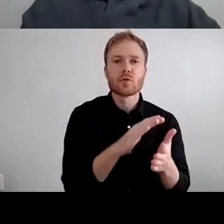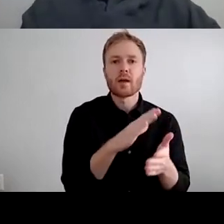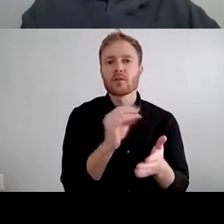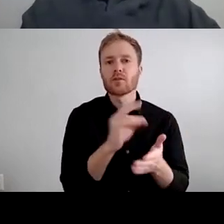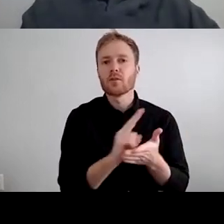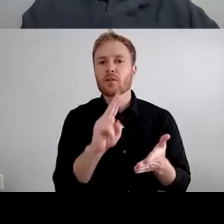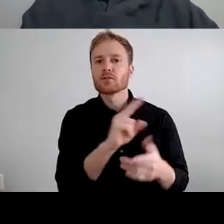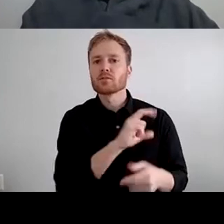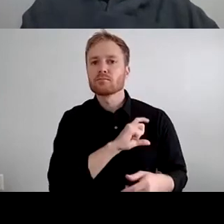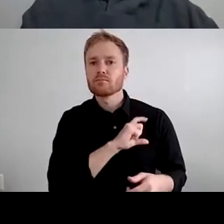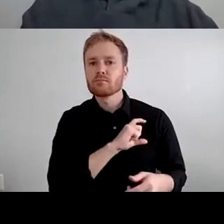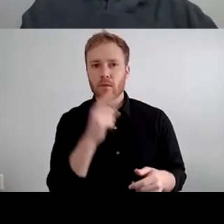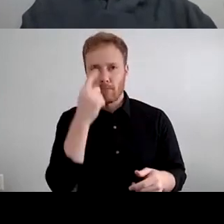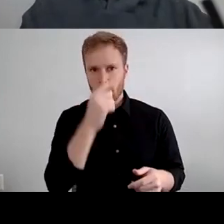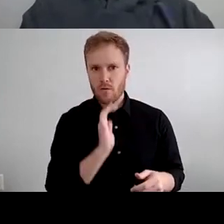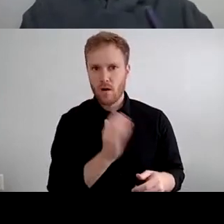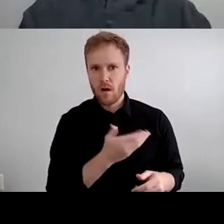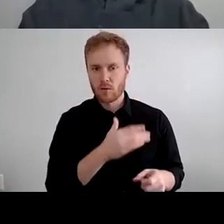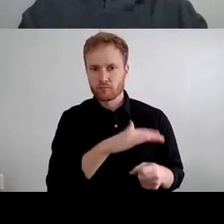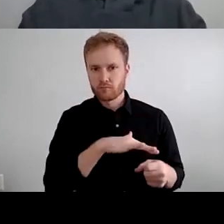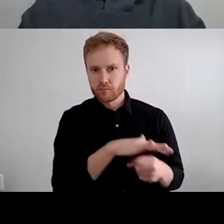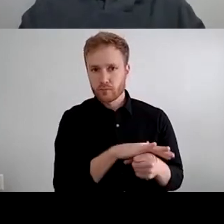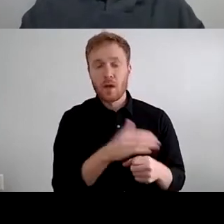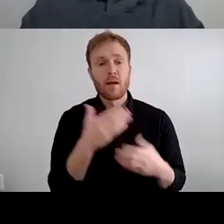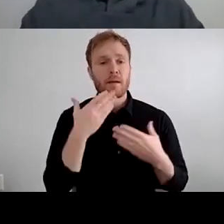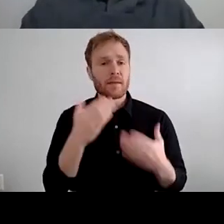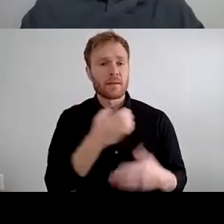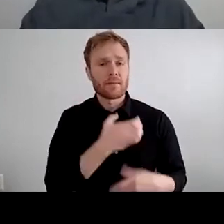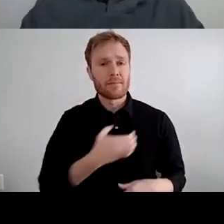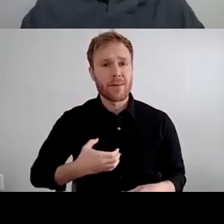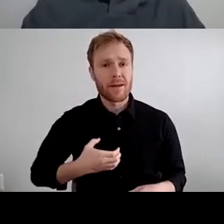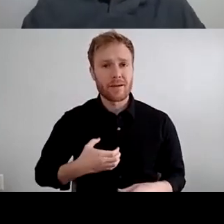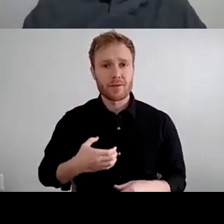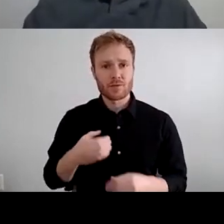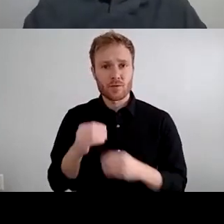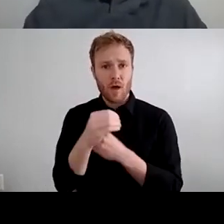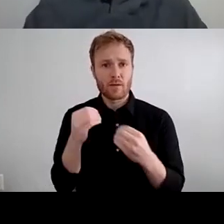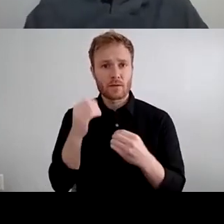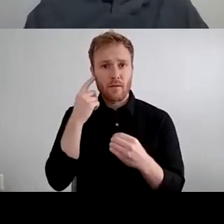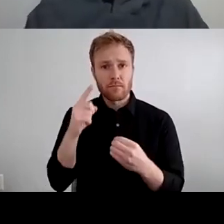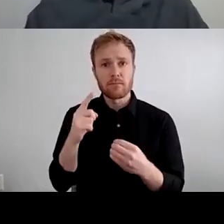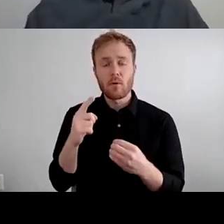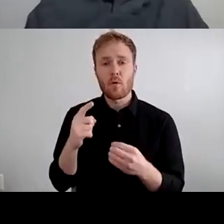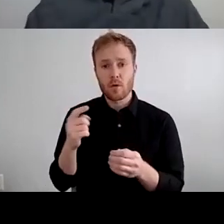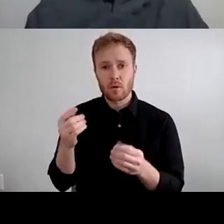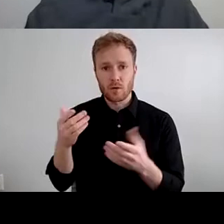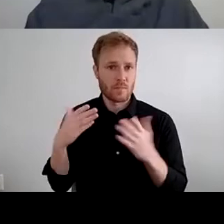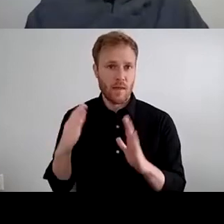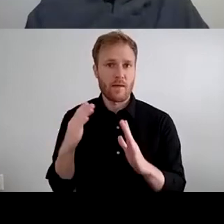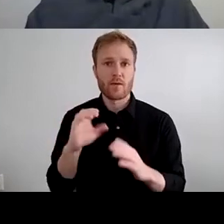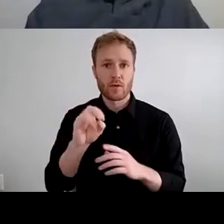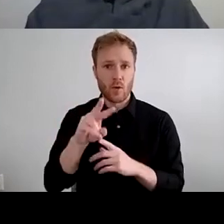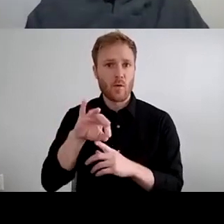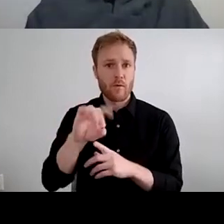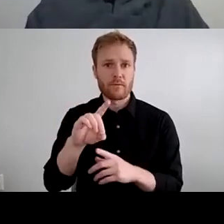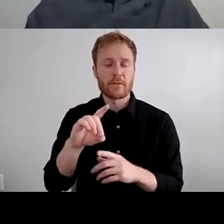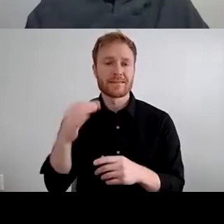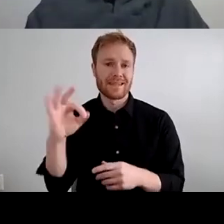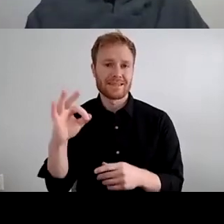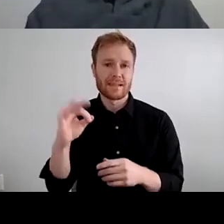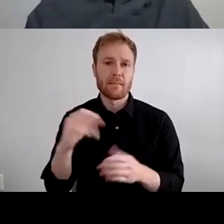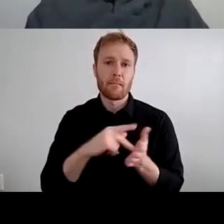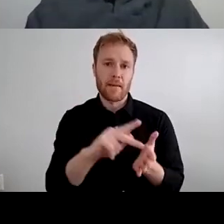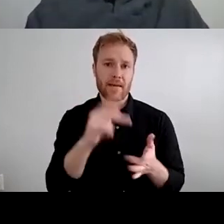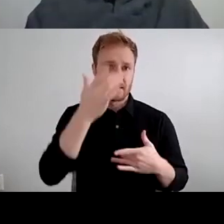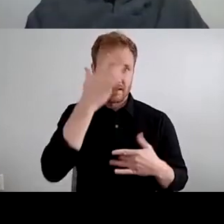the mayor's office for introducing measures to implement emergency COVID-19 paid sick days. We also want to thank Council President